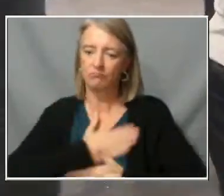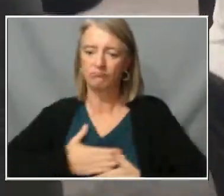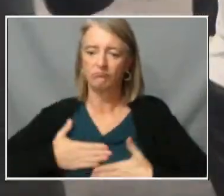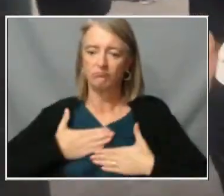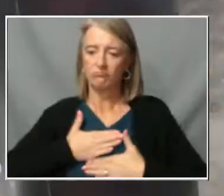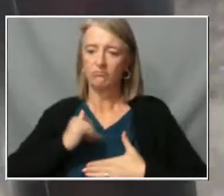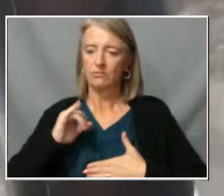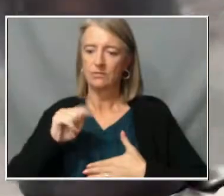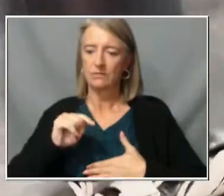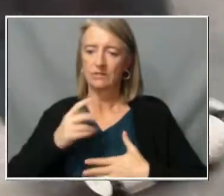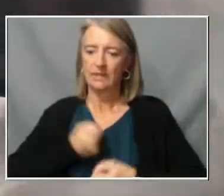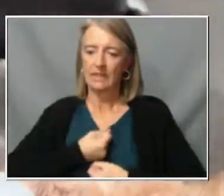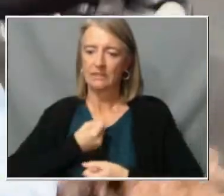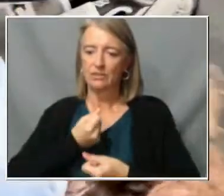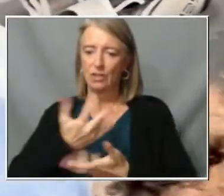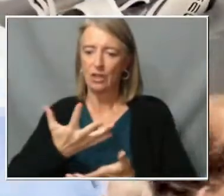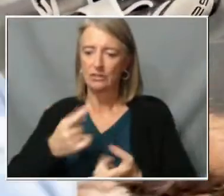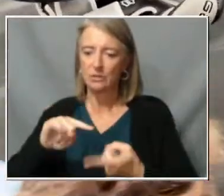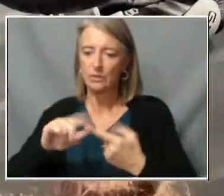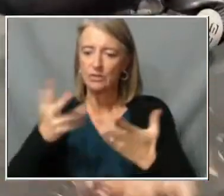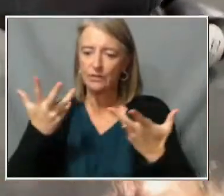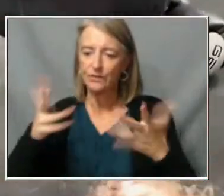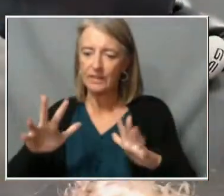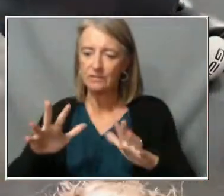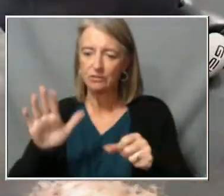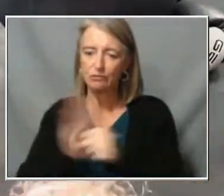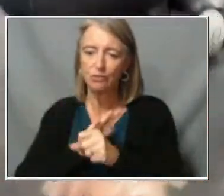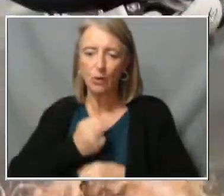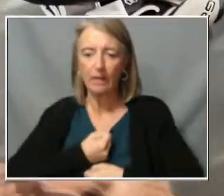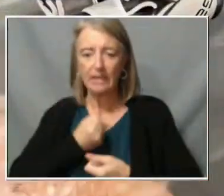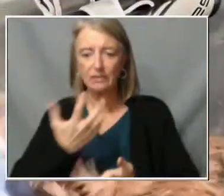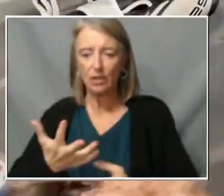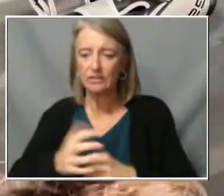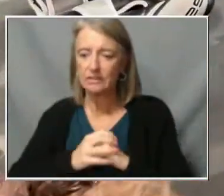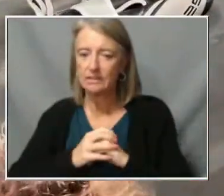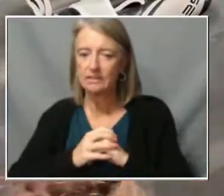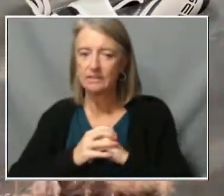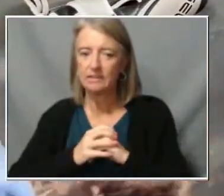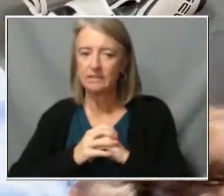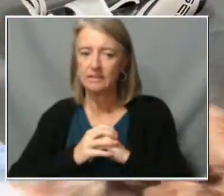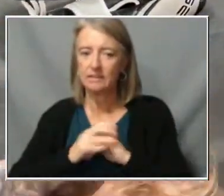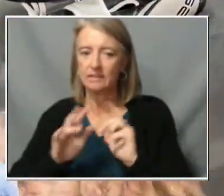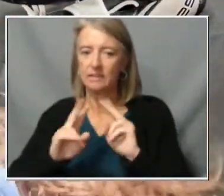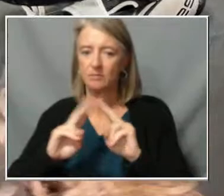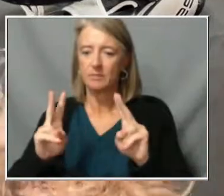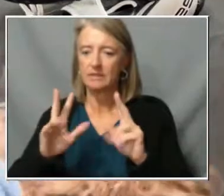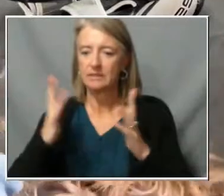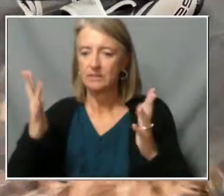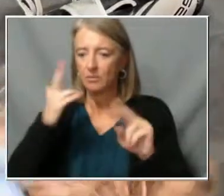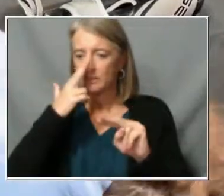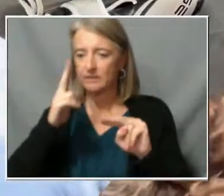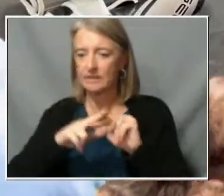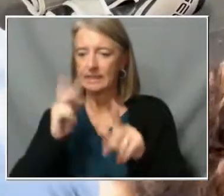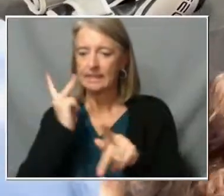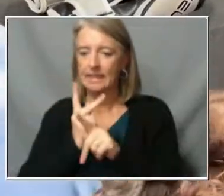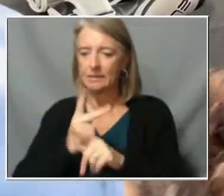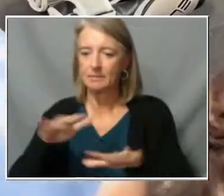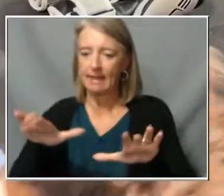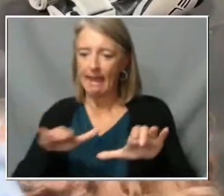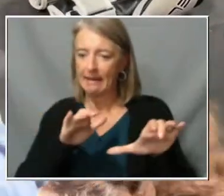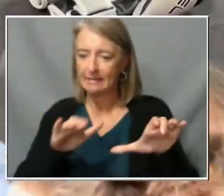you're exhausted when you're done, totally exhausted. Oh my. And but it's so much fun. It keeps me active and it's fun, and